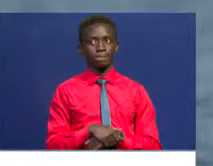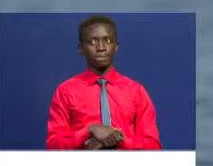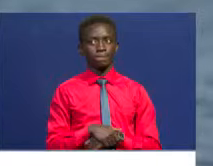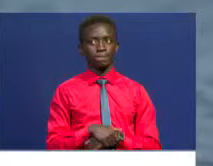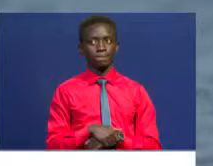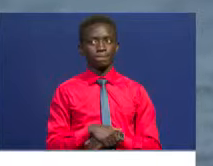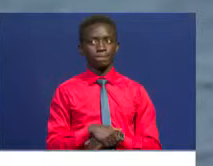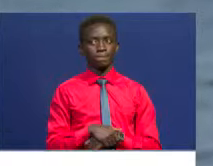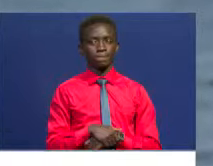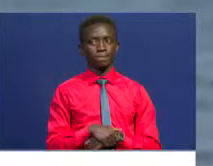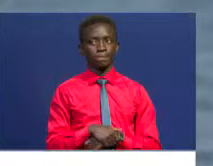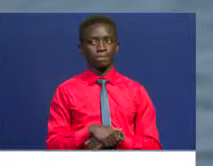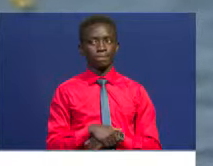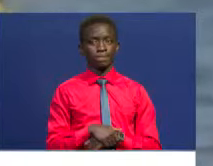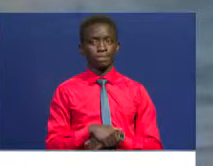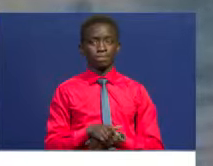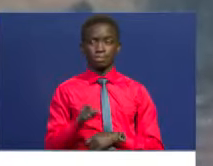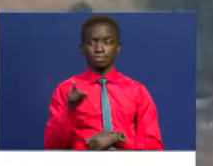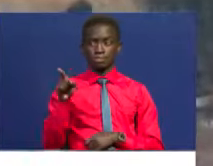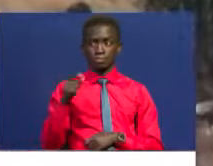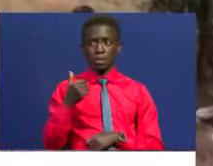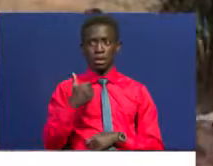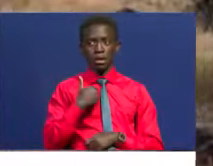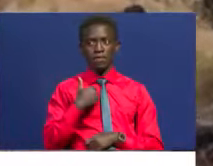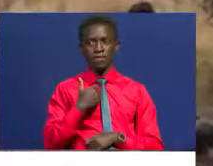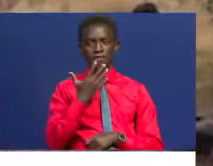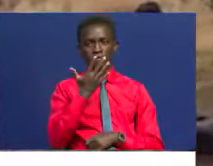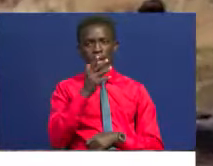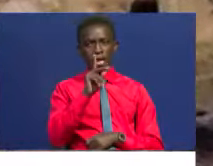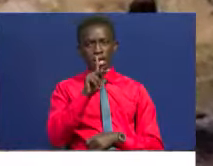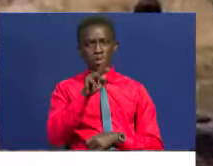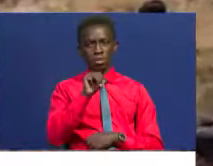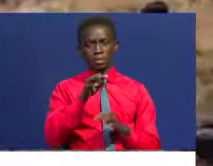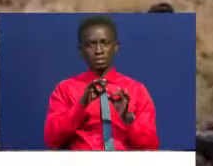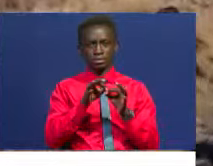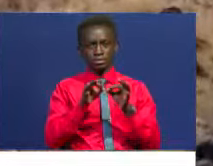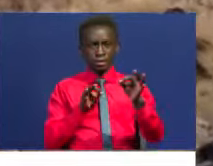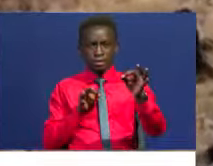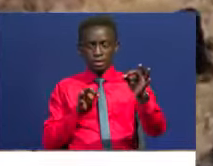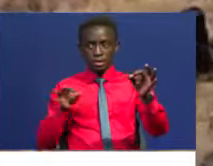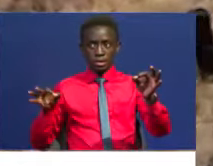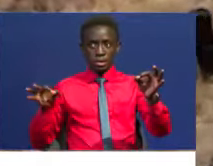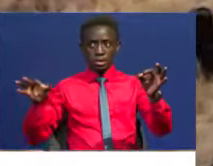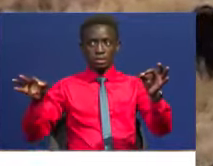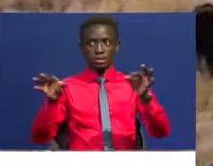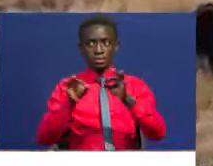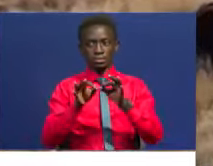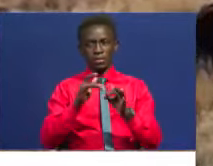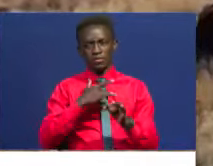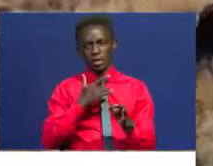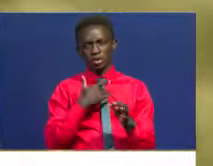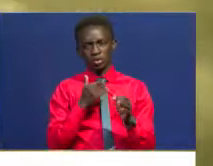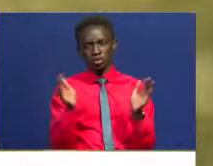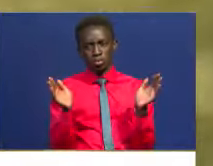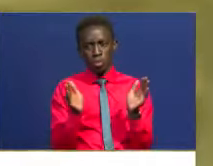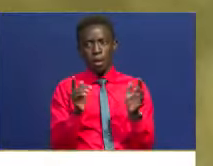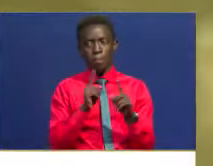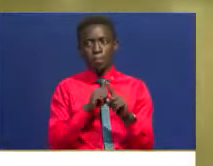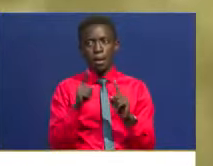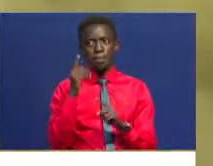The park covers an area of about 5 kilometers squared, relatively small but